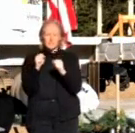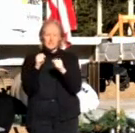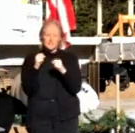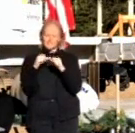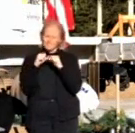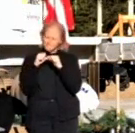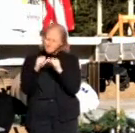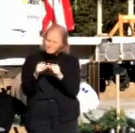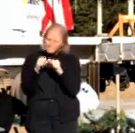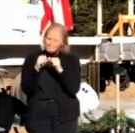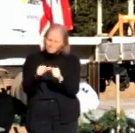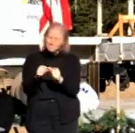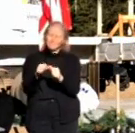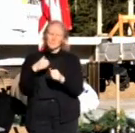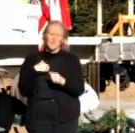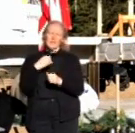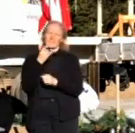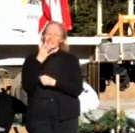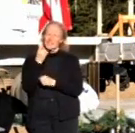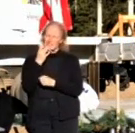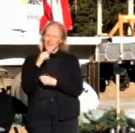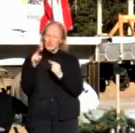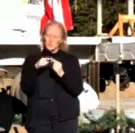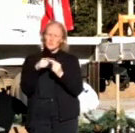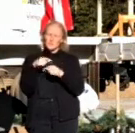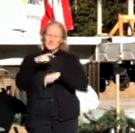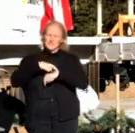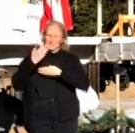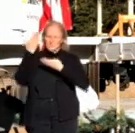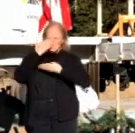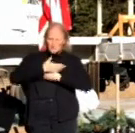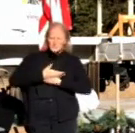through because it gives us light in a time of darkness.